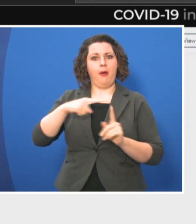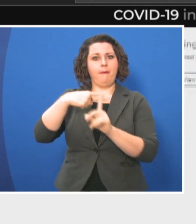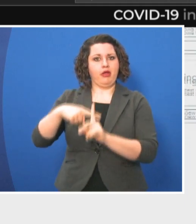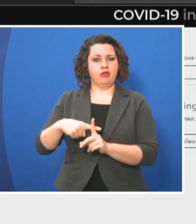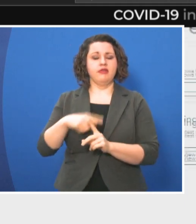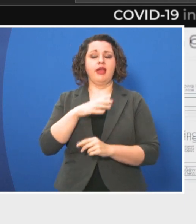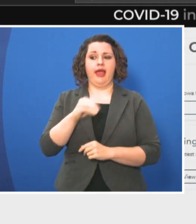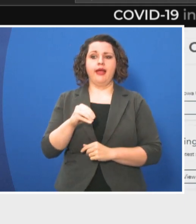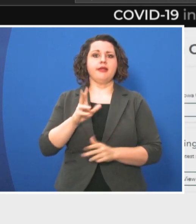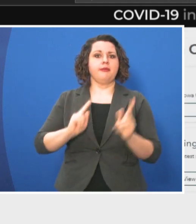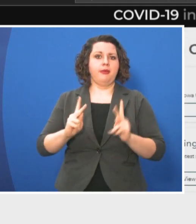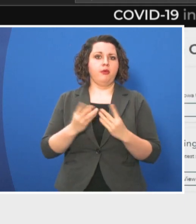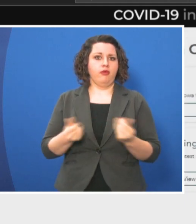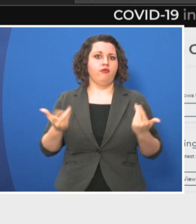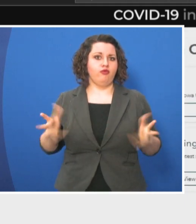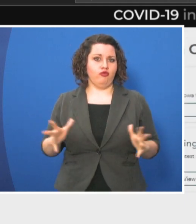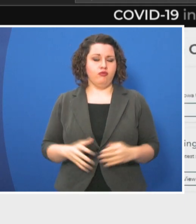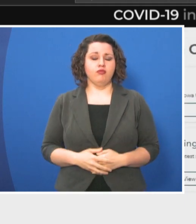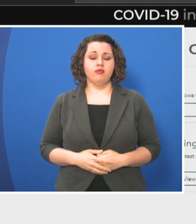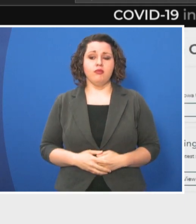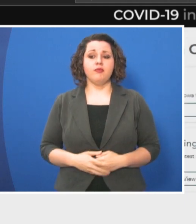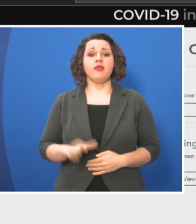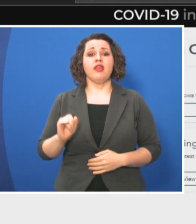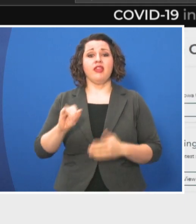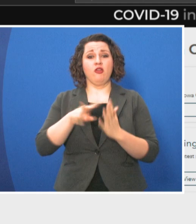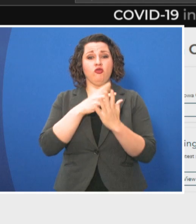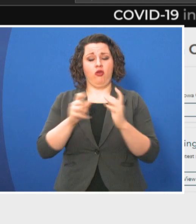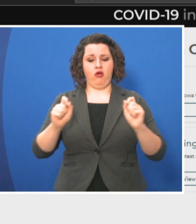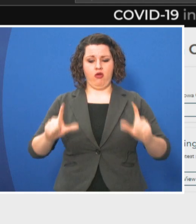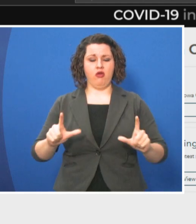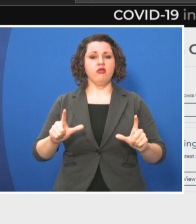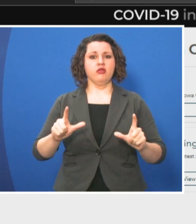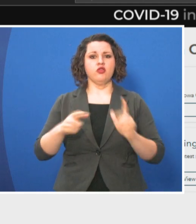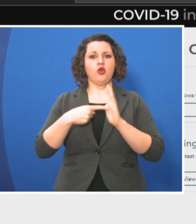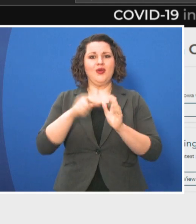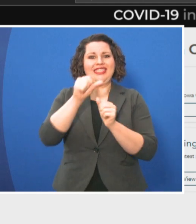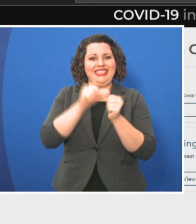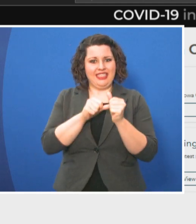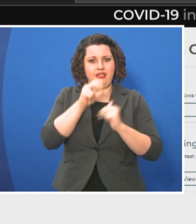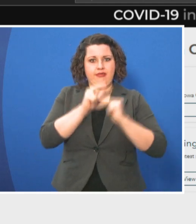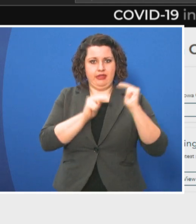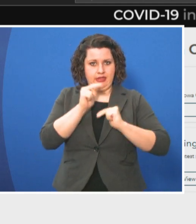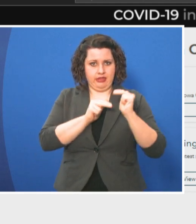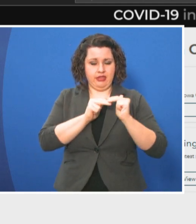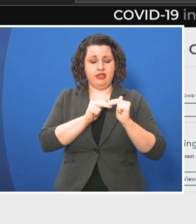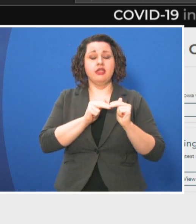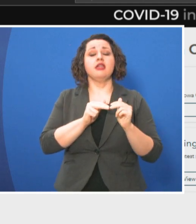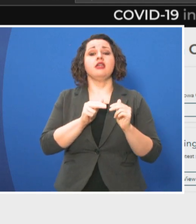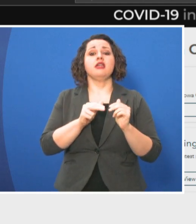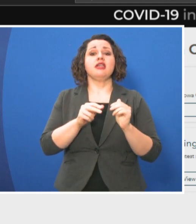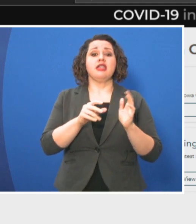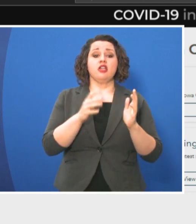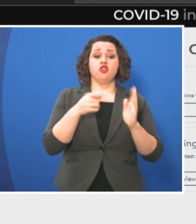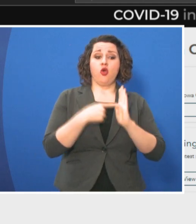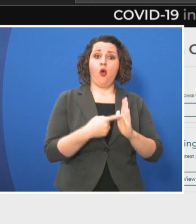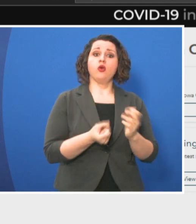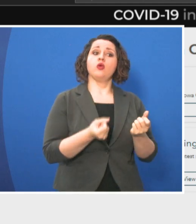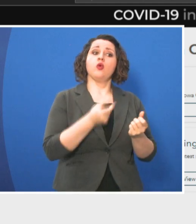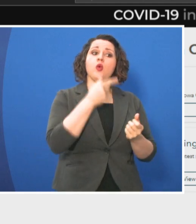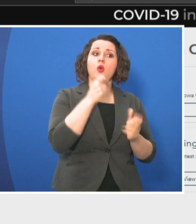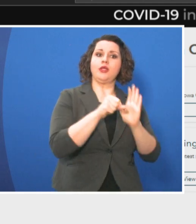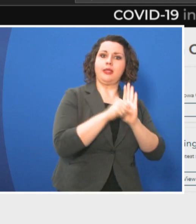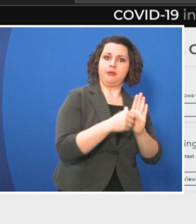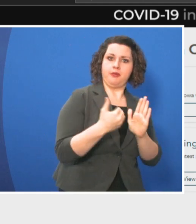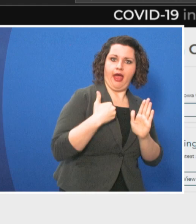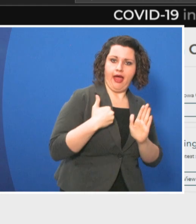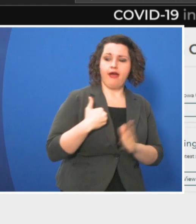recovered. The chart below breaks the information out by facility. Symptomatic versus asymptomatic cases